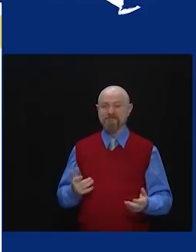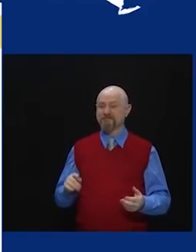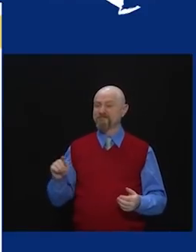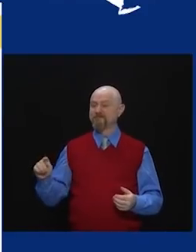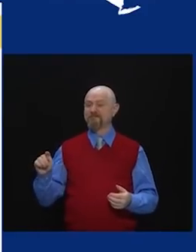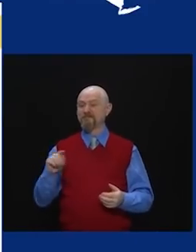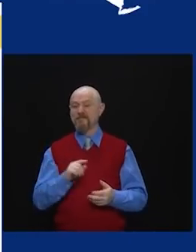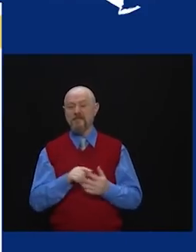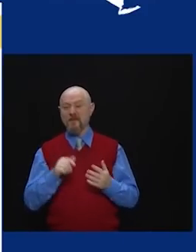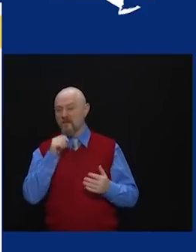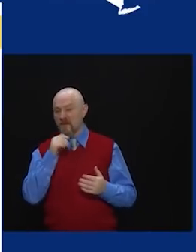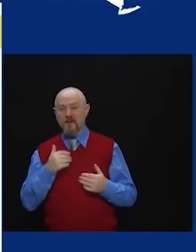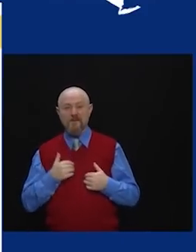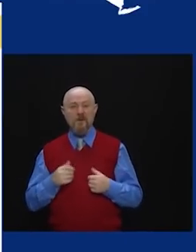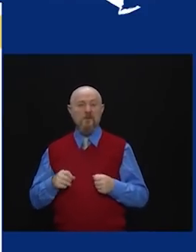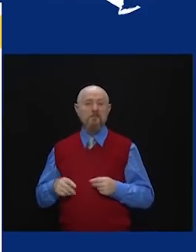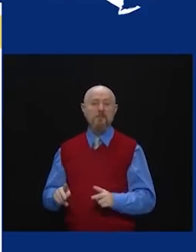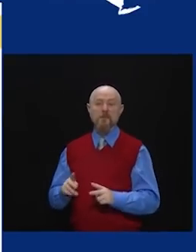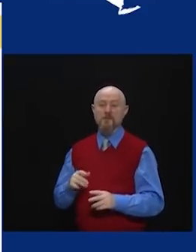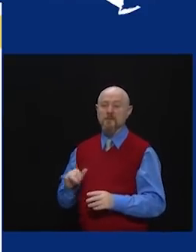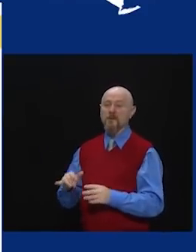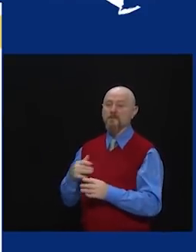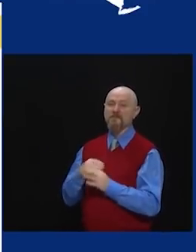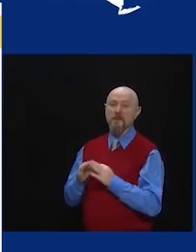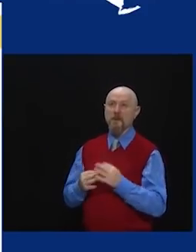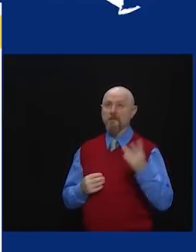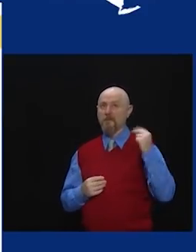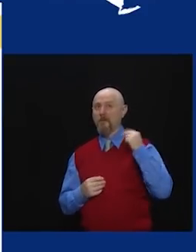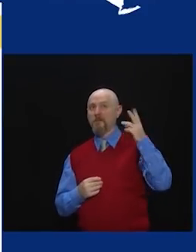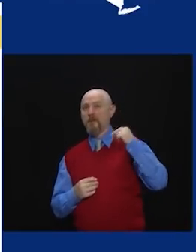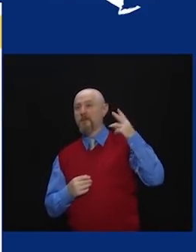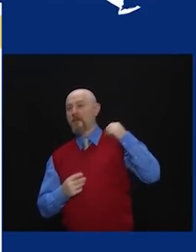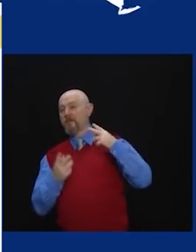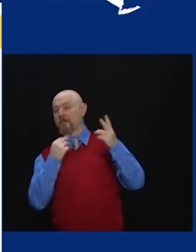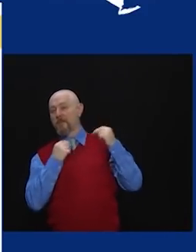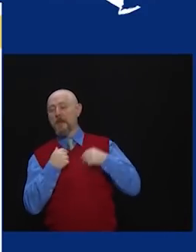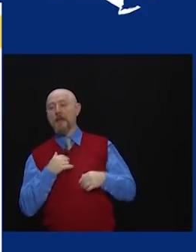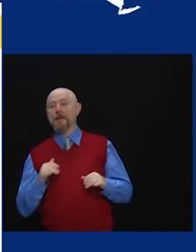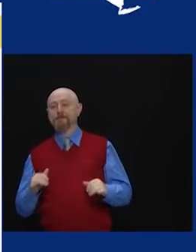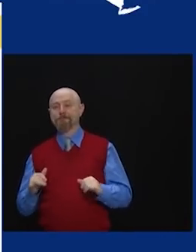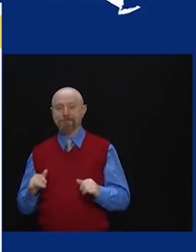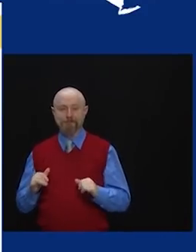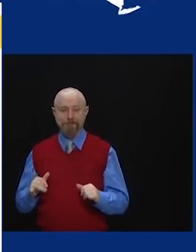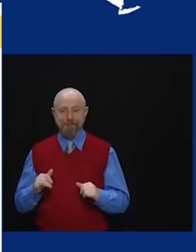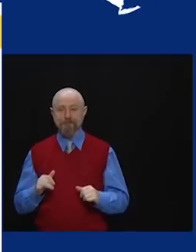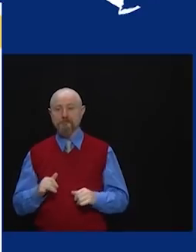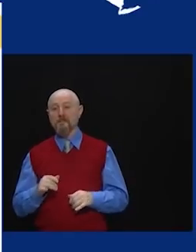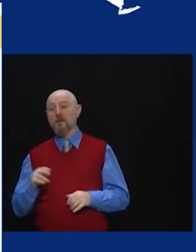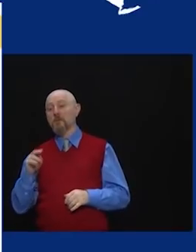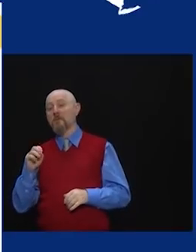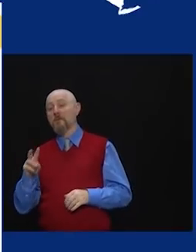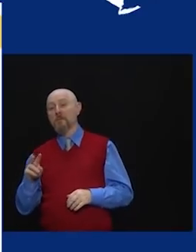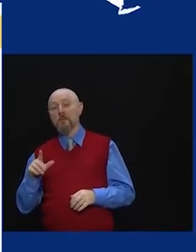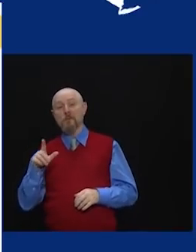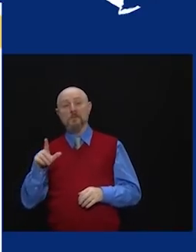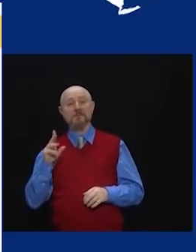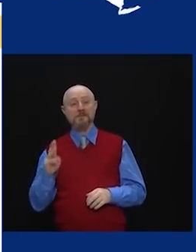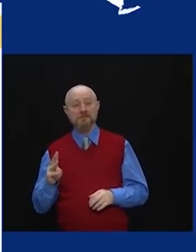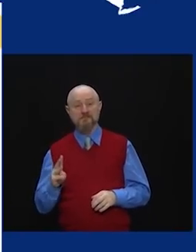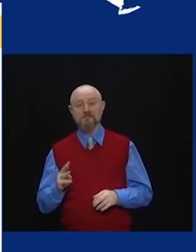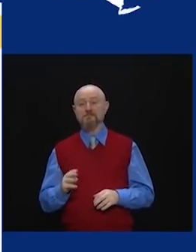So we're creating a lot of progress. When we first started, we had 50% on November 26th, people who are boosted of those who've already been